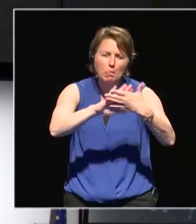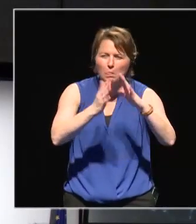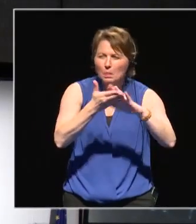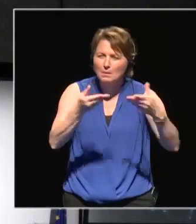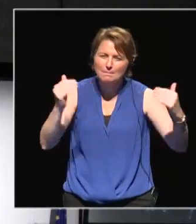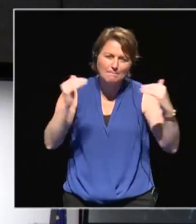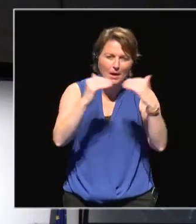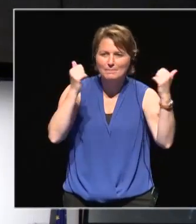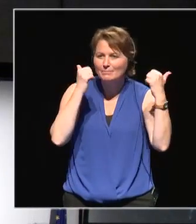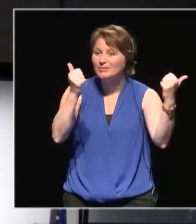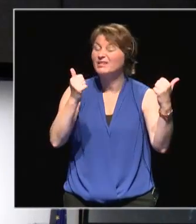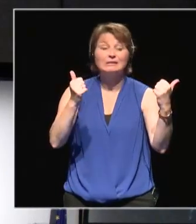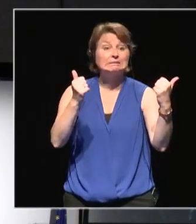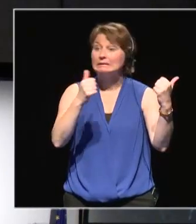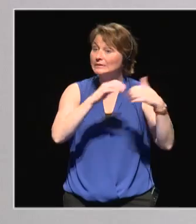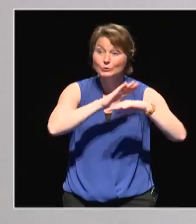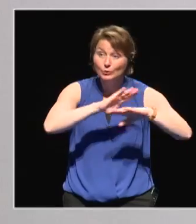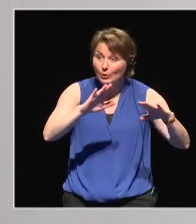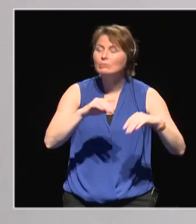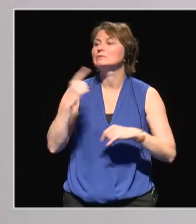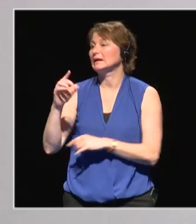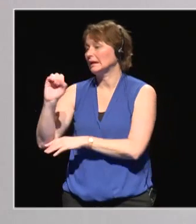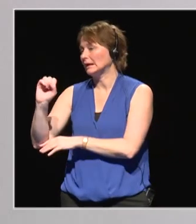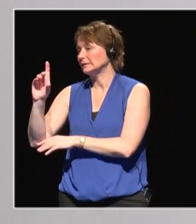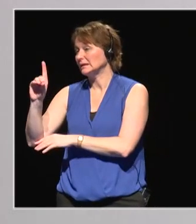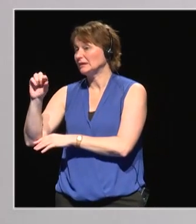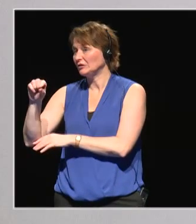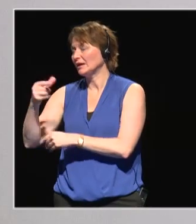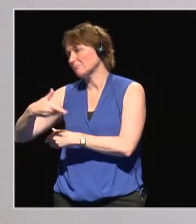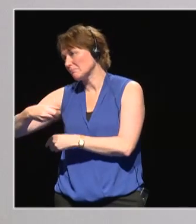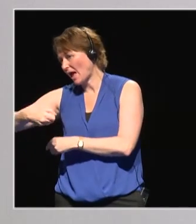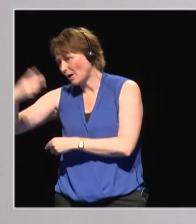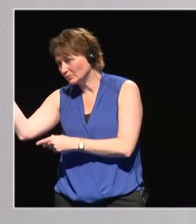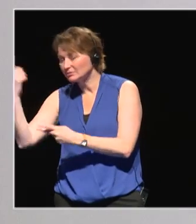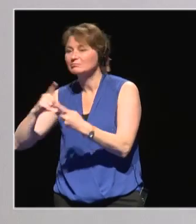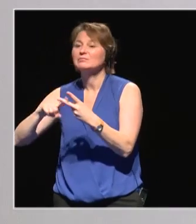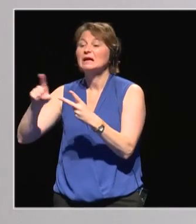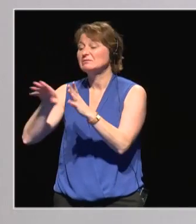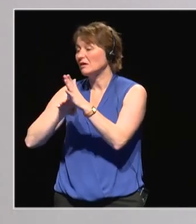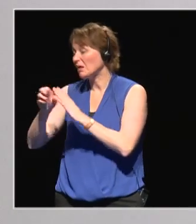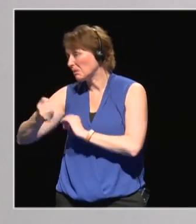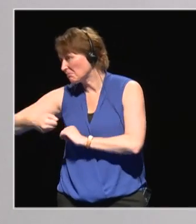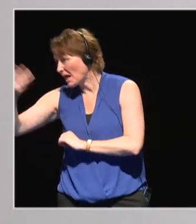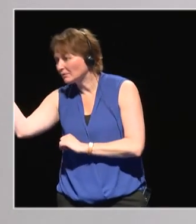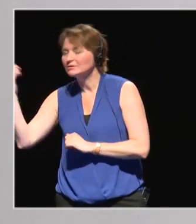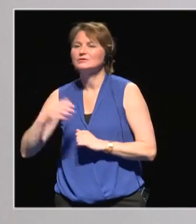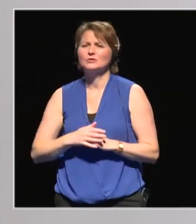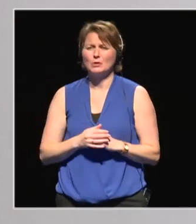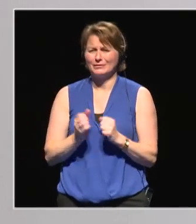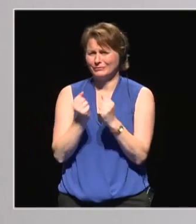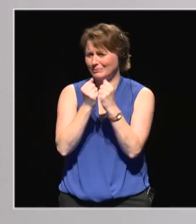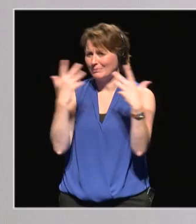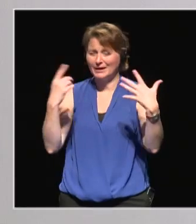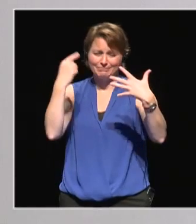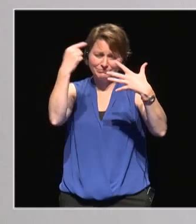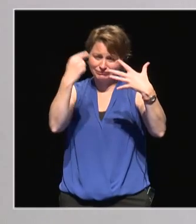and we can say goodbye to development. And we have a lot to do. I've put on the screen a